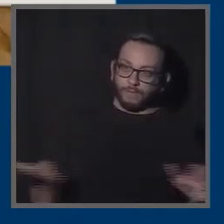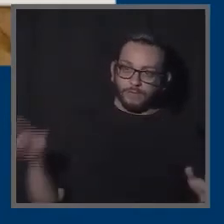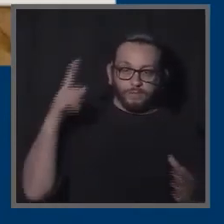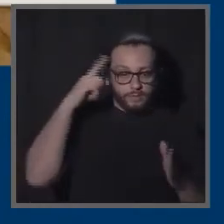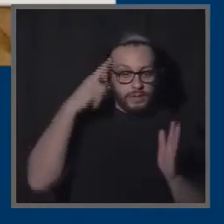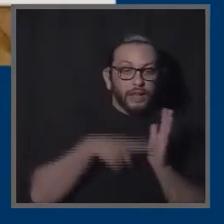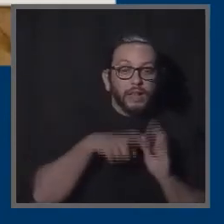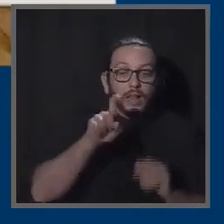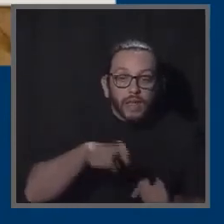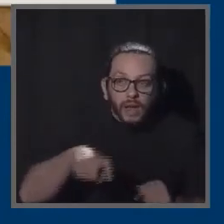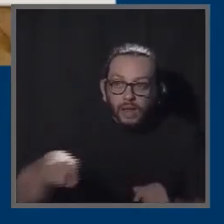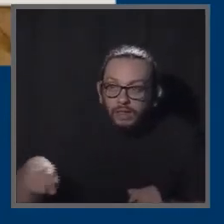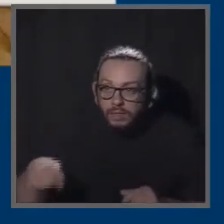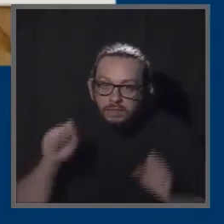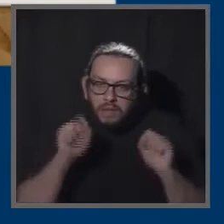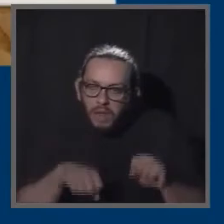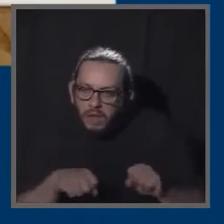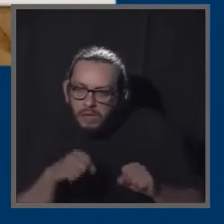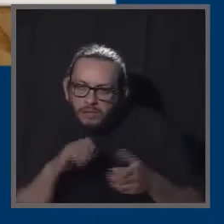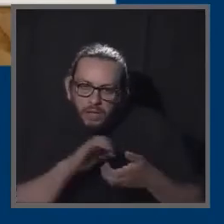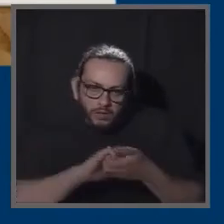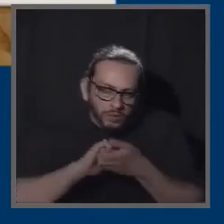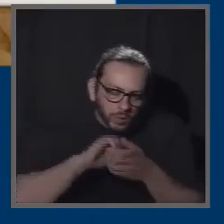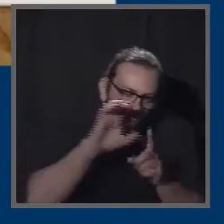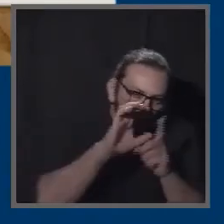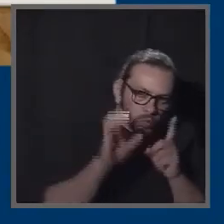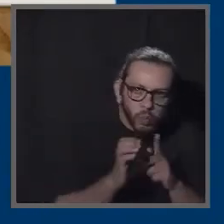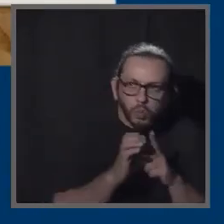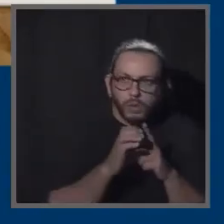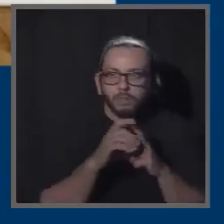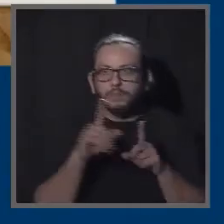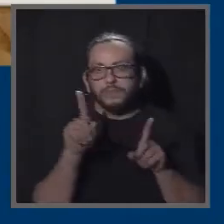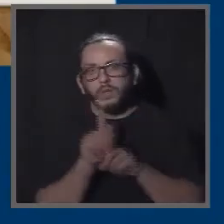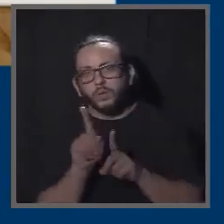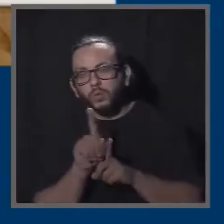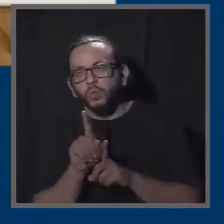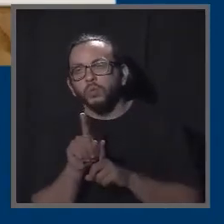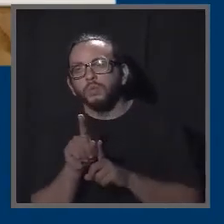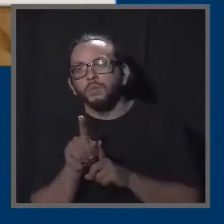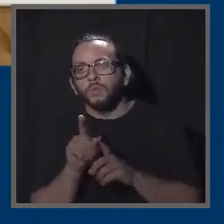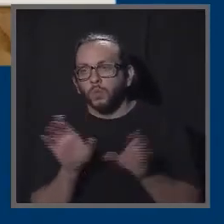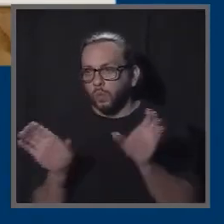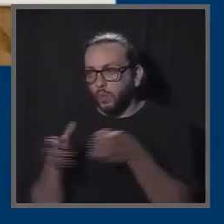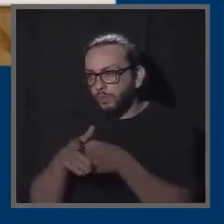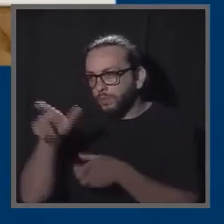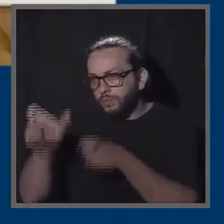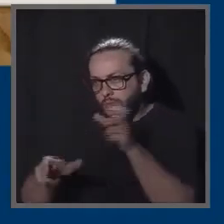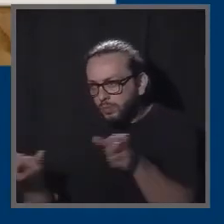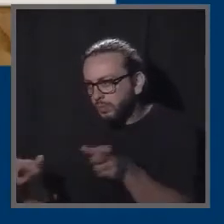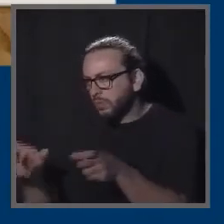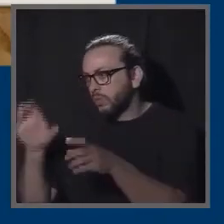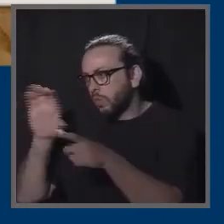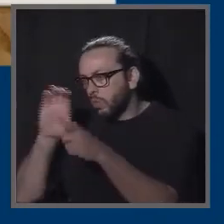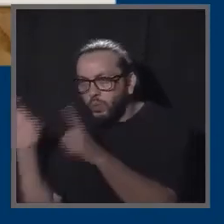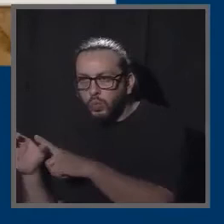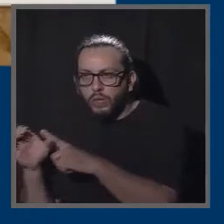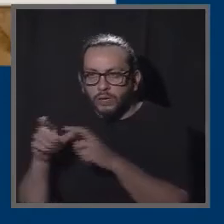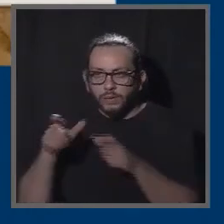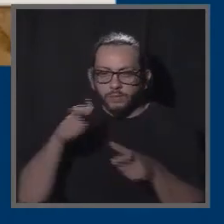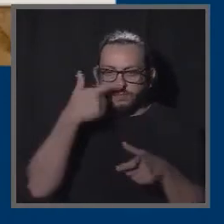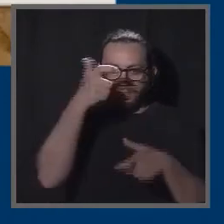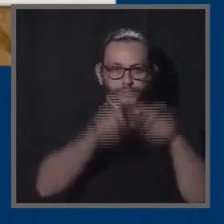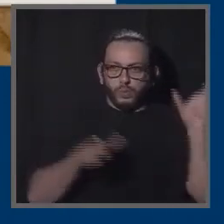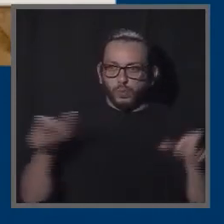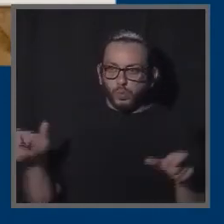cultural organizations and cultural policy more civic, but we also need to make the civic process more cultural, bringing